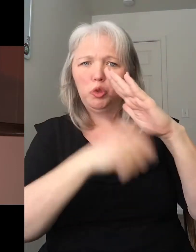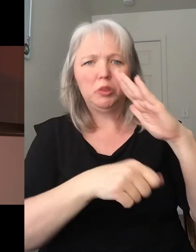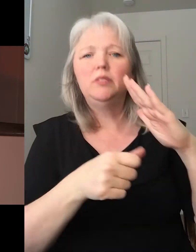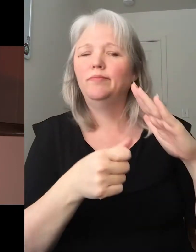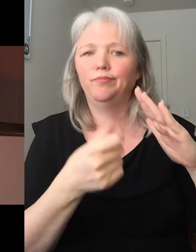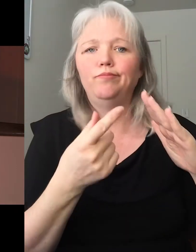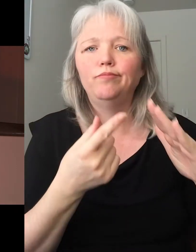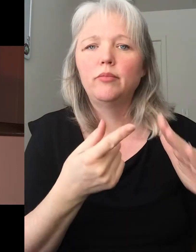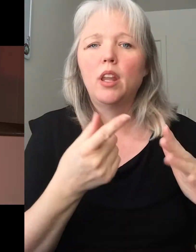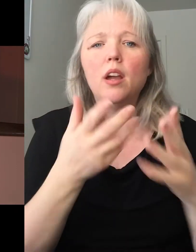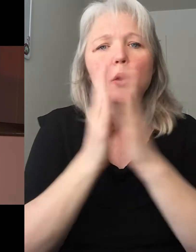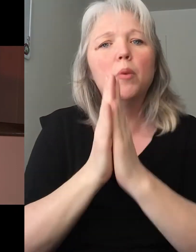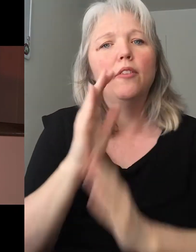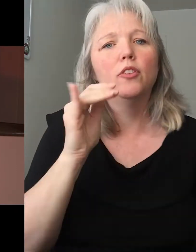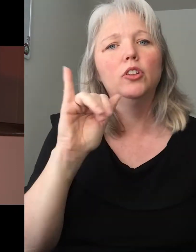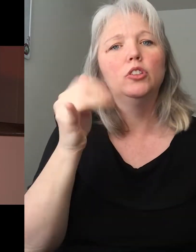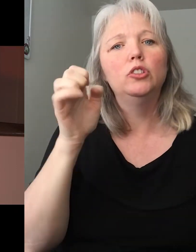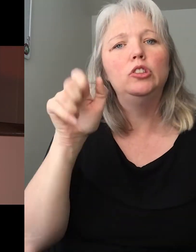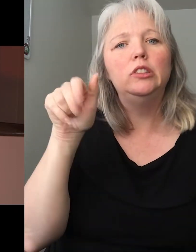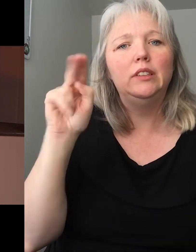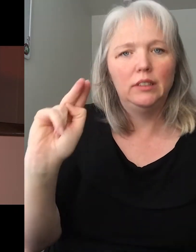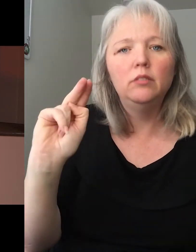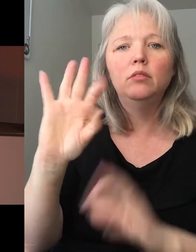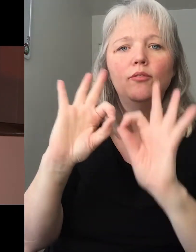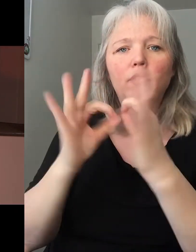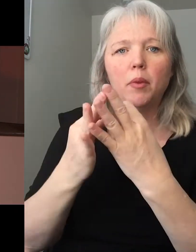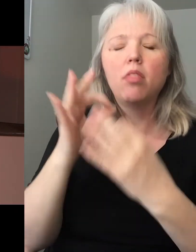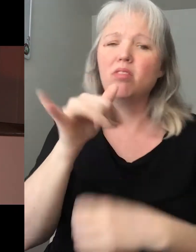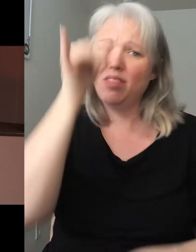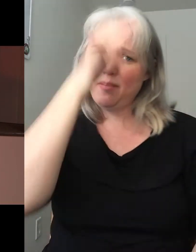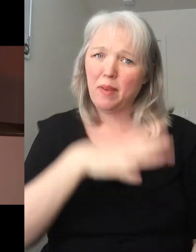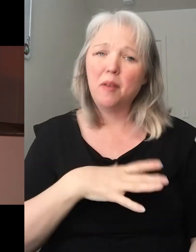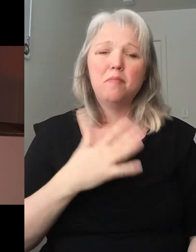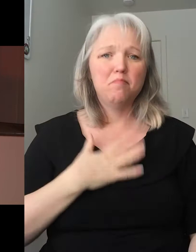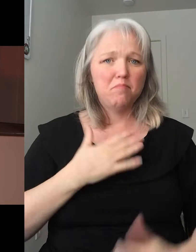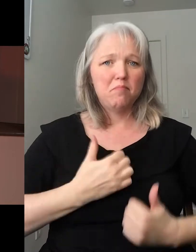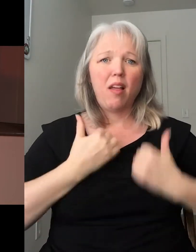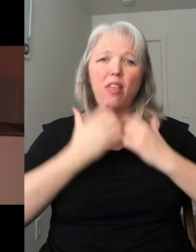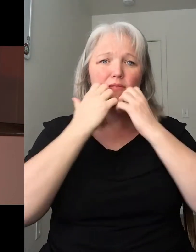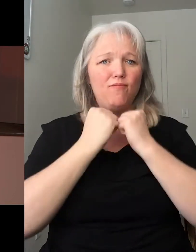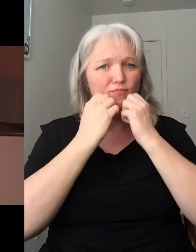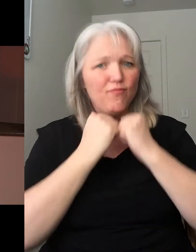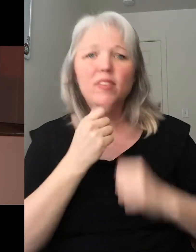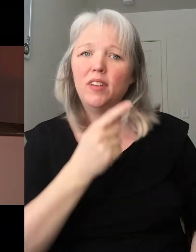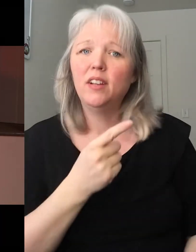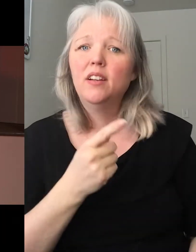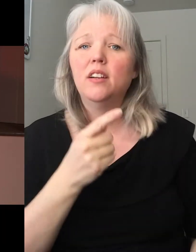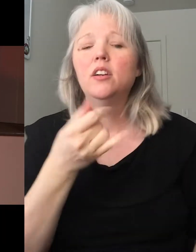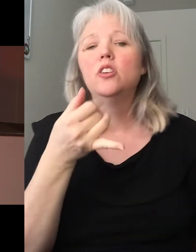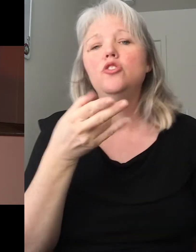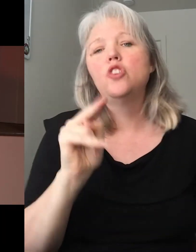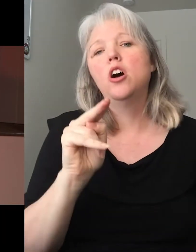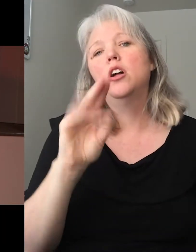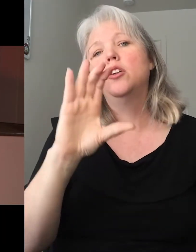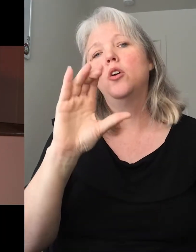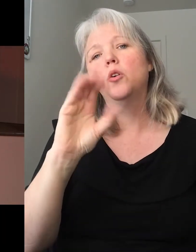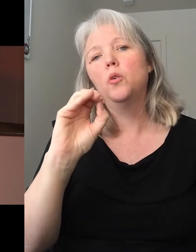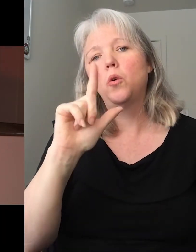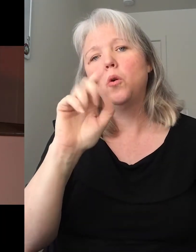want you to pray for Gene and the family. This man was a treasure in my life. John Coleman lost his